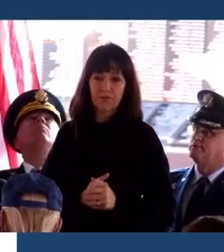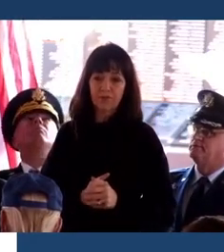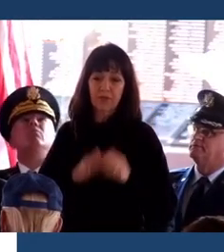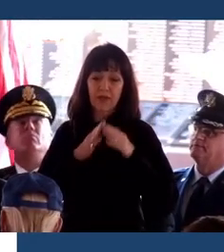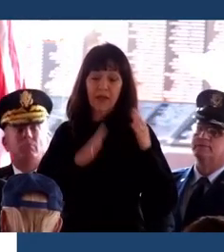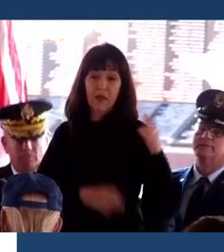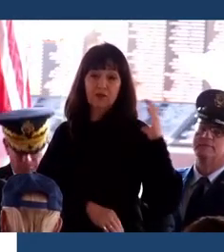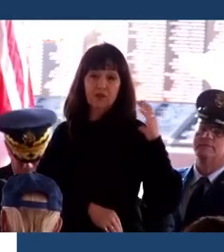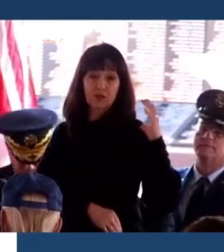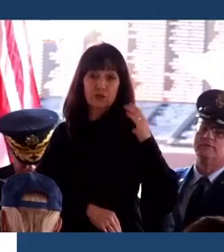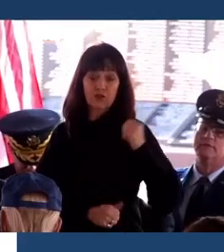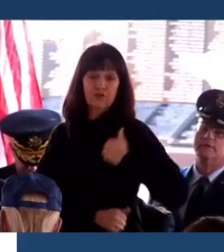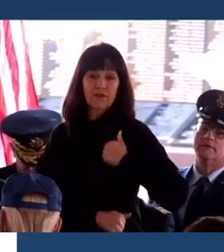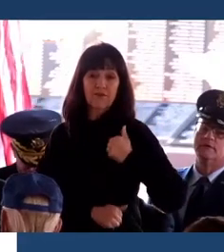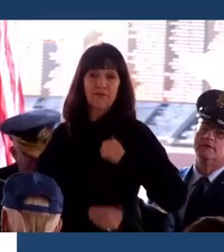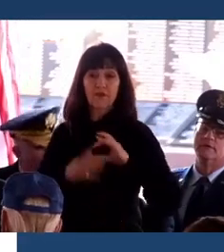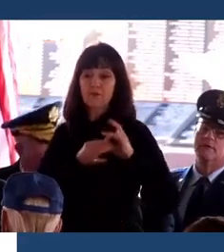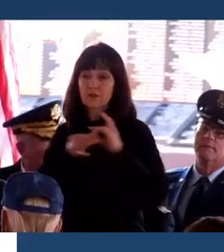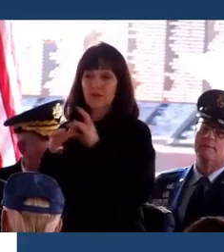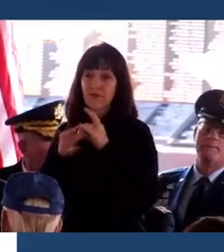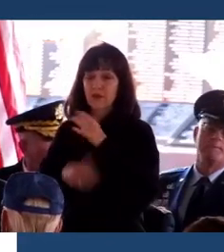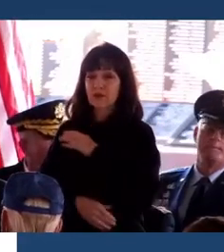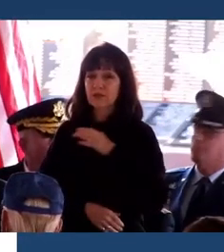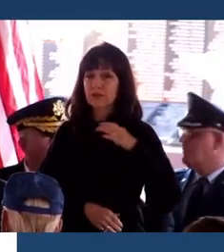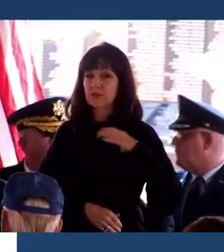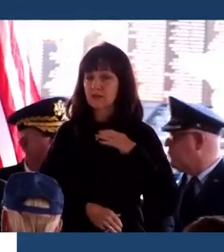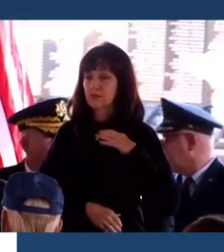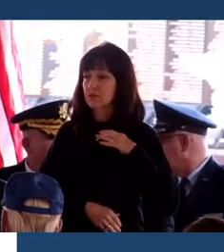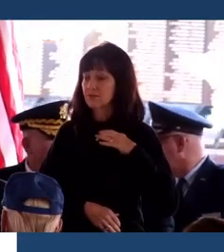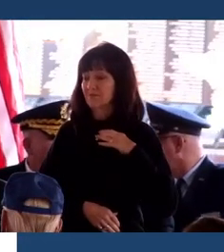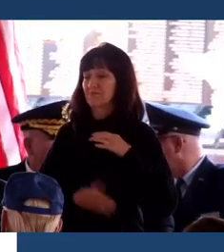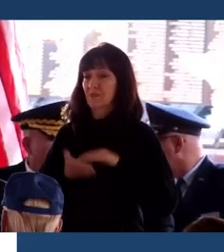House Chair of the Veterans Affairs Committee,